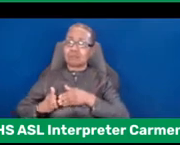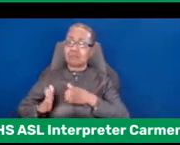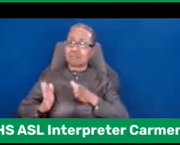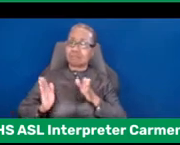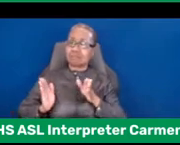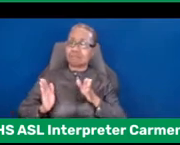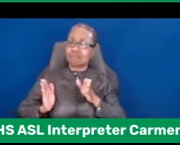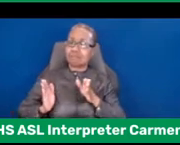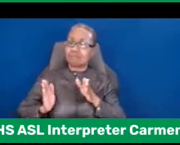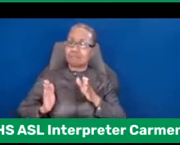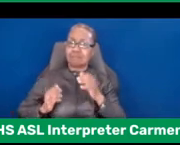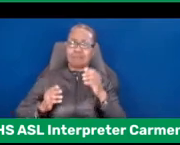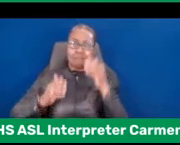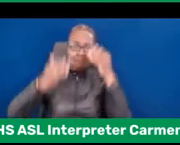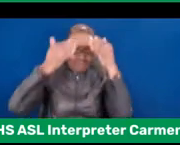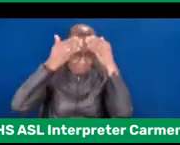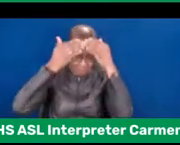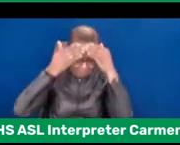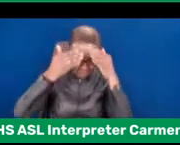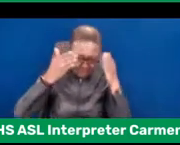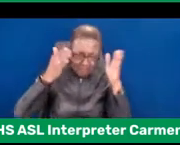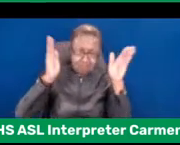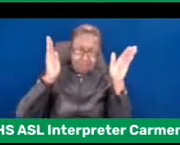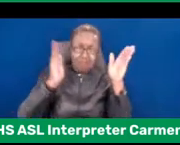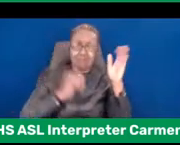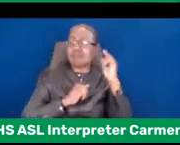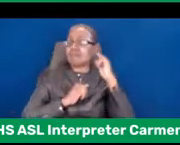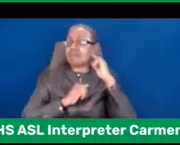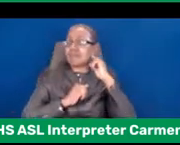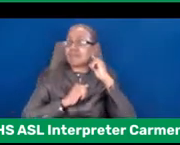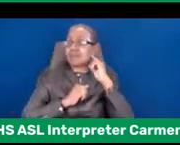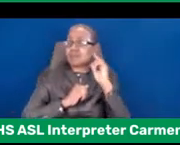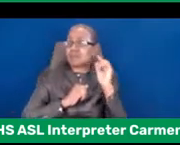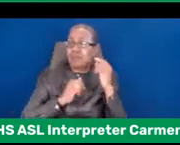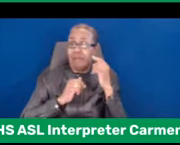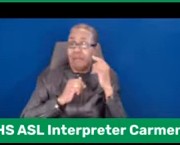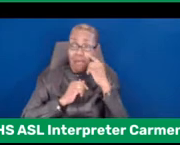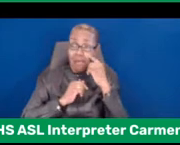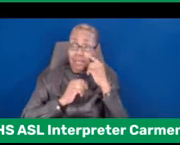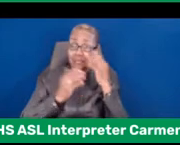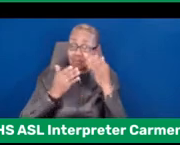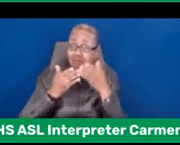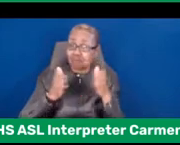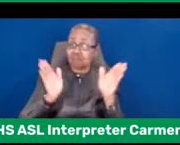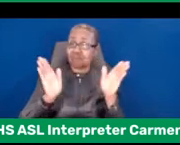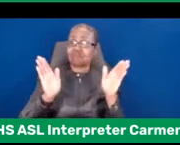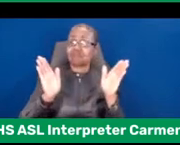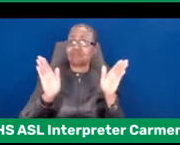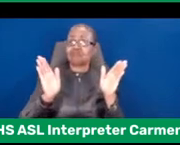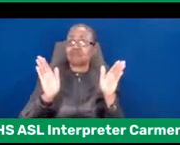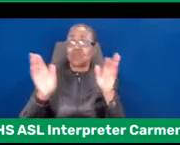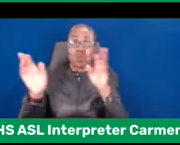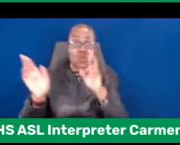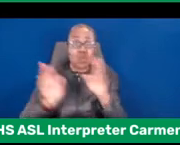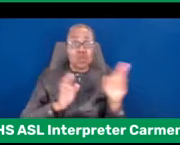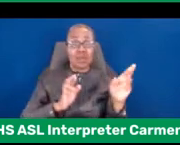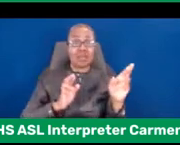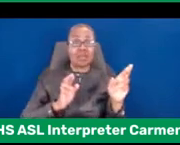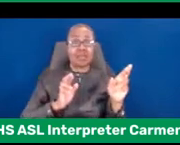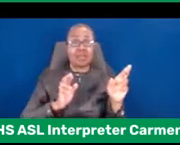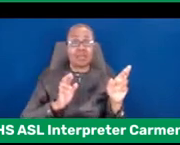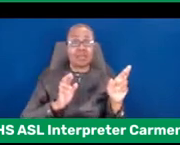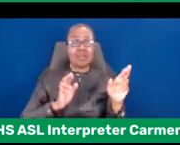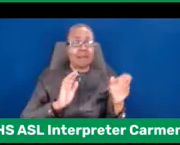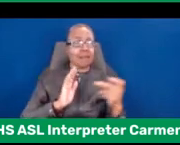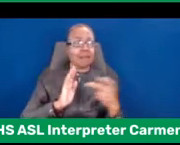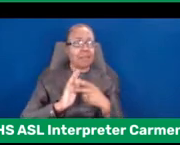and eyes, and however else you communicate. When you're ready, I invite you to bring your attention back to your